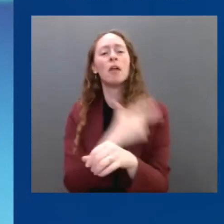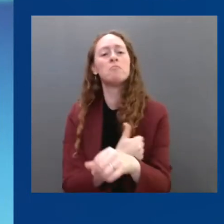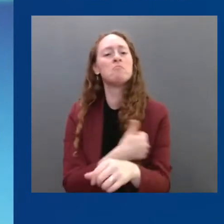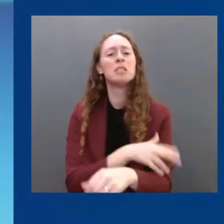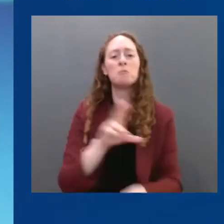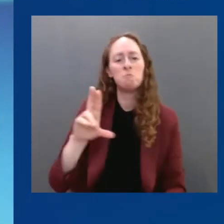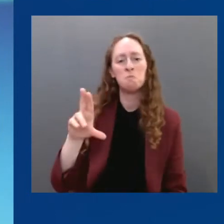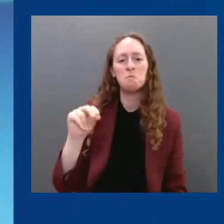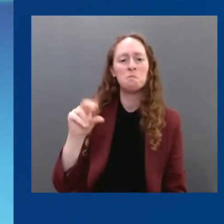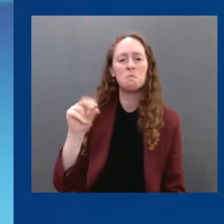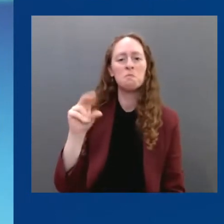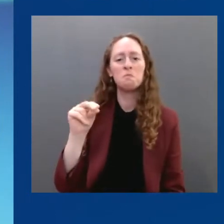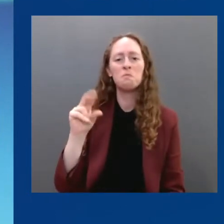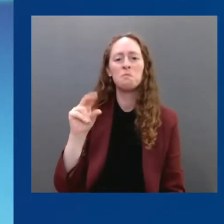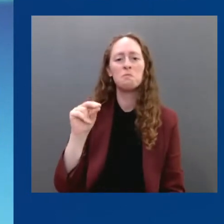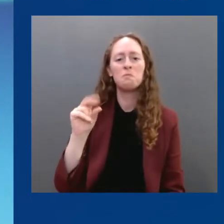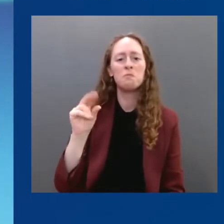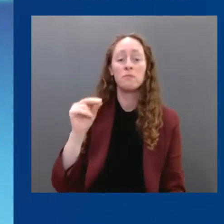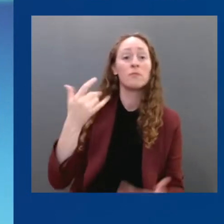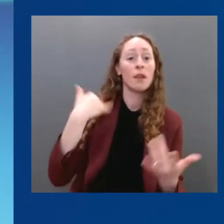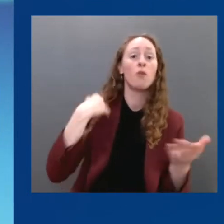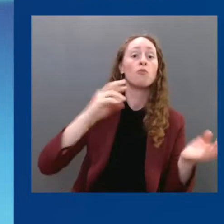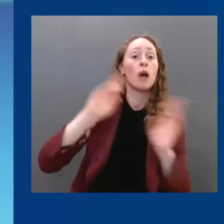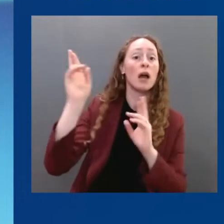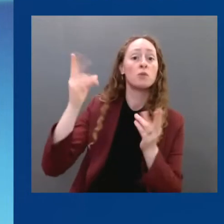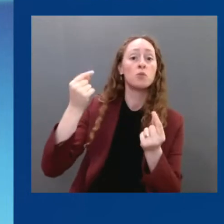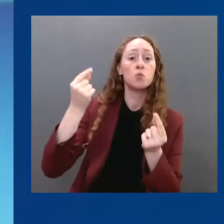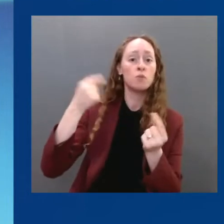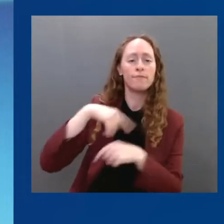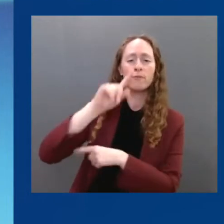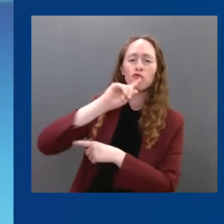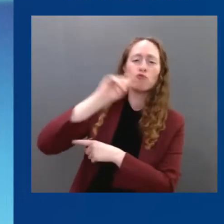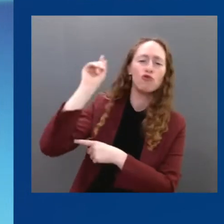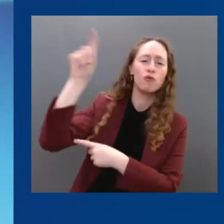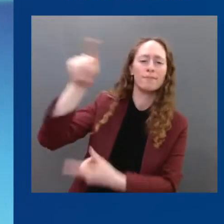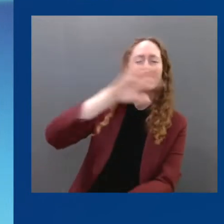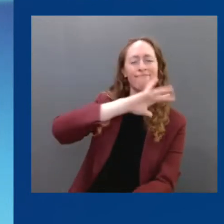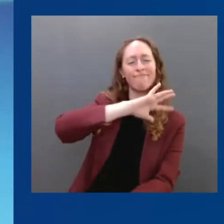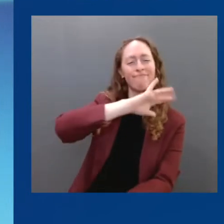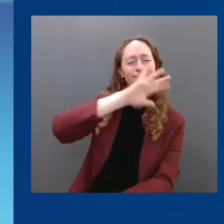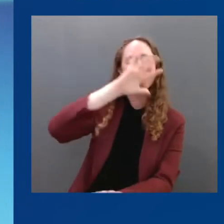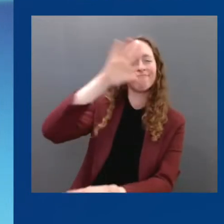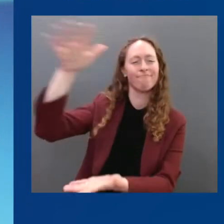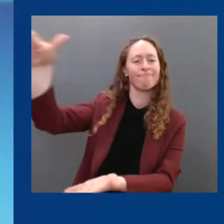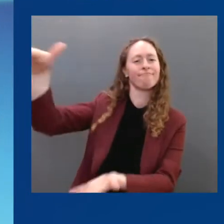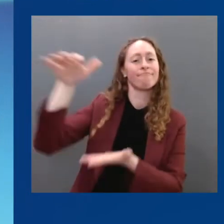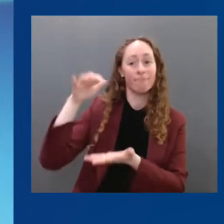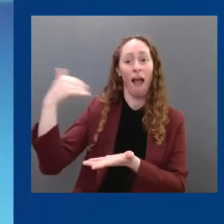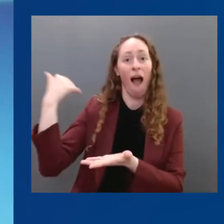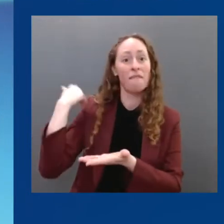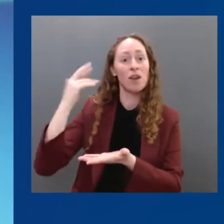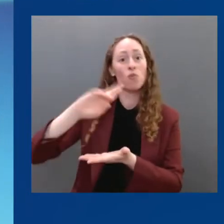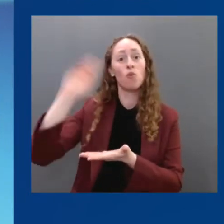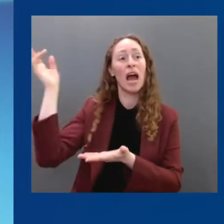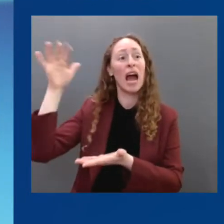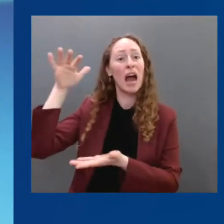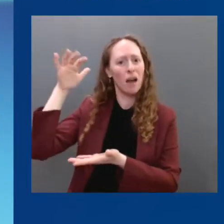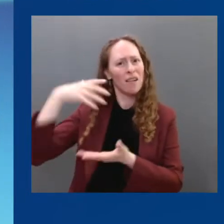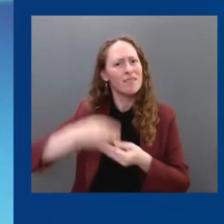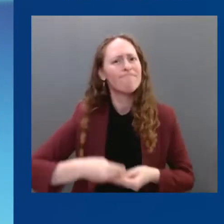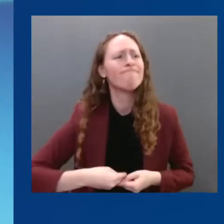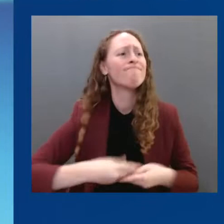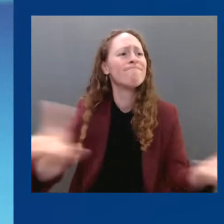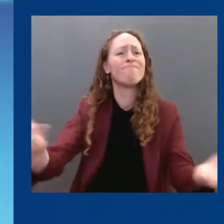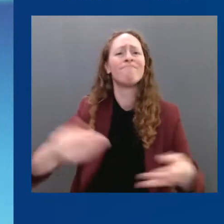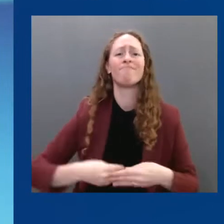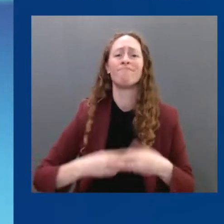country in the world. And we've moved quickly to make these treatments widely available at more than 41,000